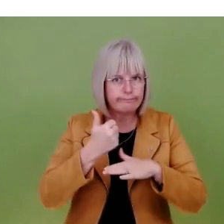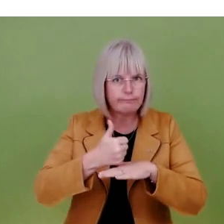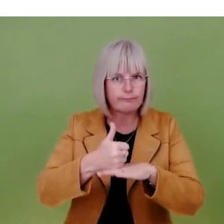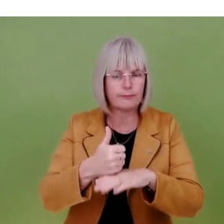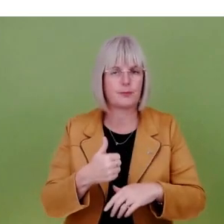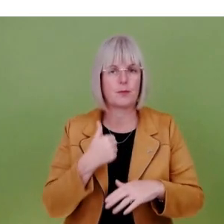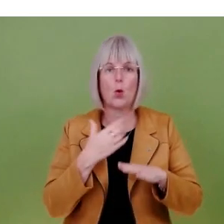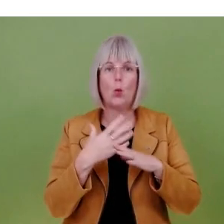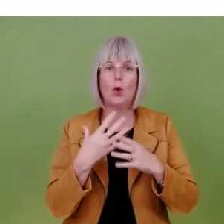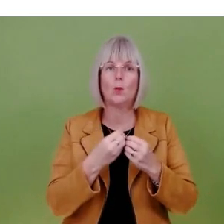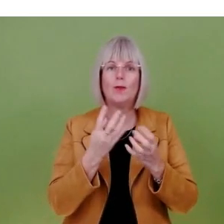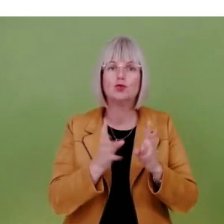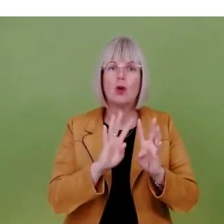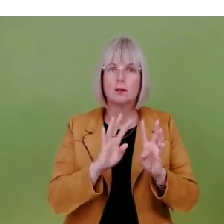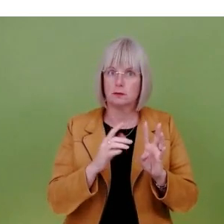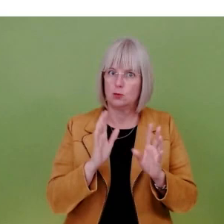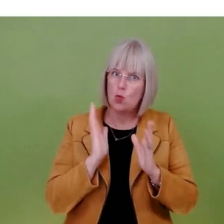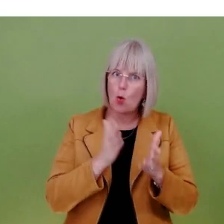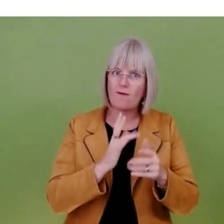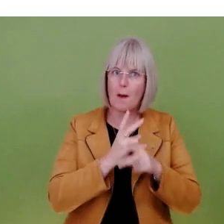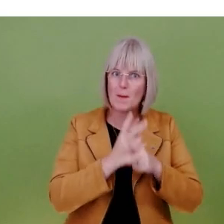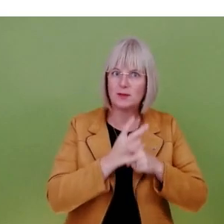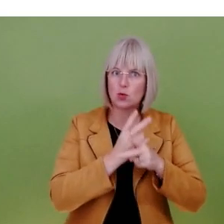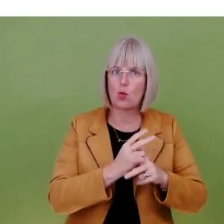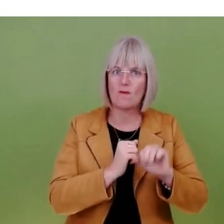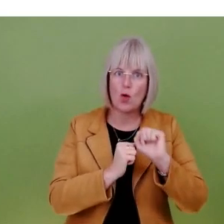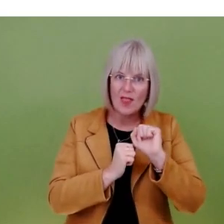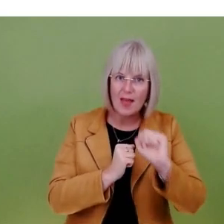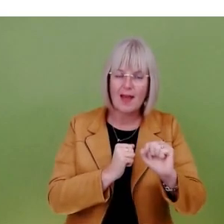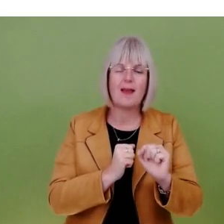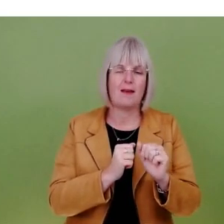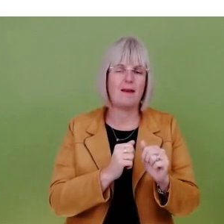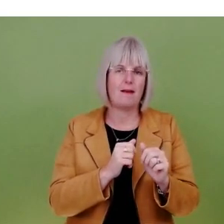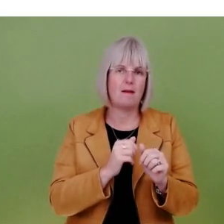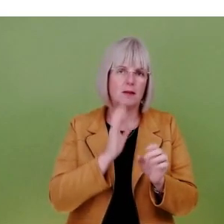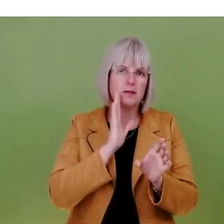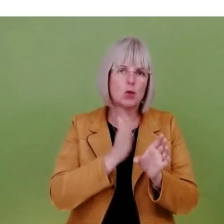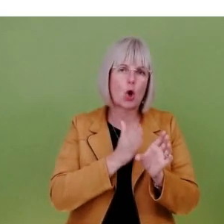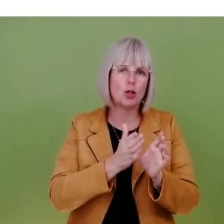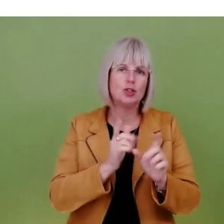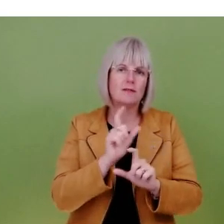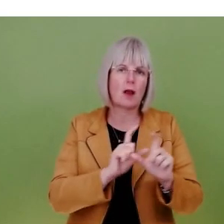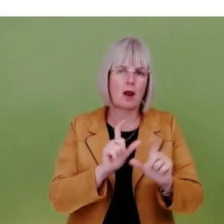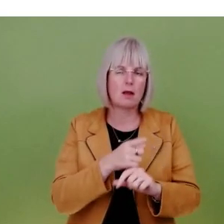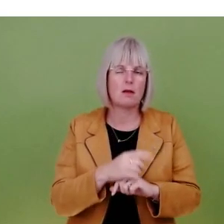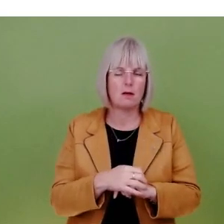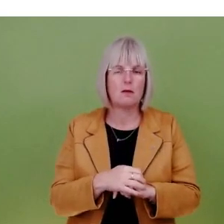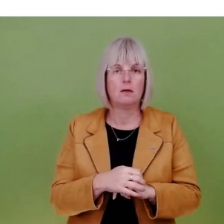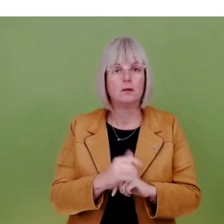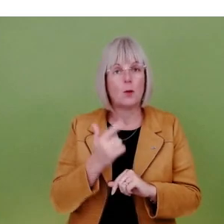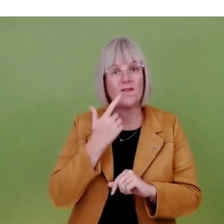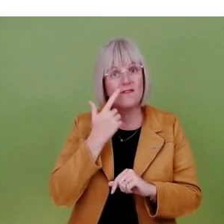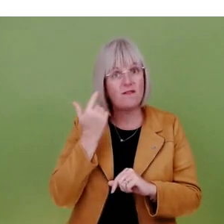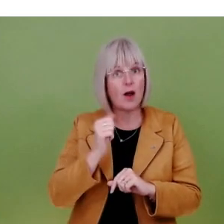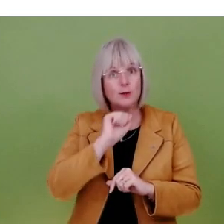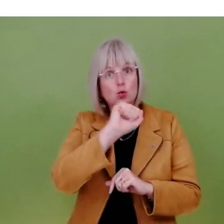spaces to their clinicians of colour. So it is coming through. And so work with the resistance, find your ally, talk to the